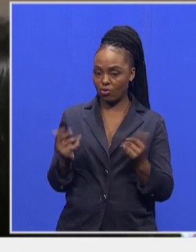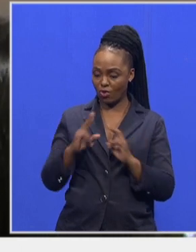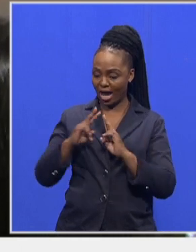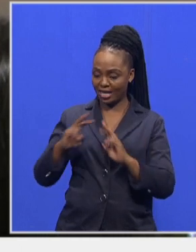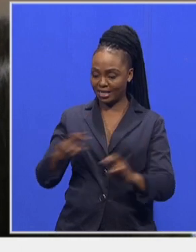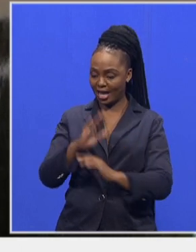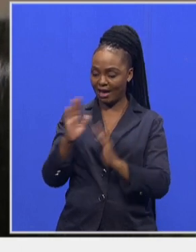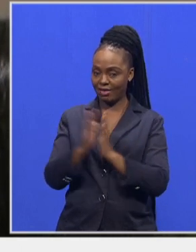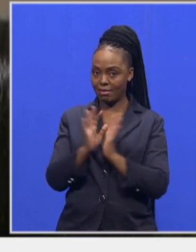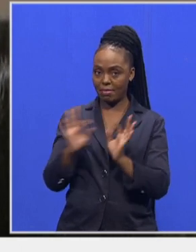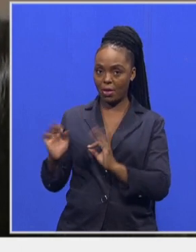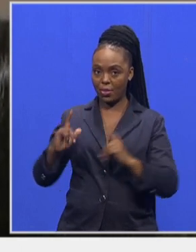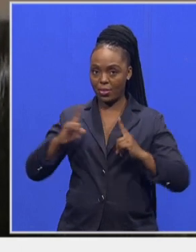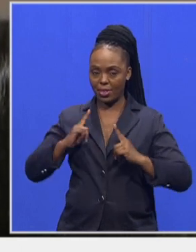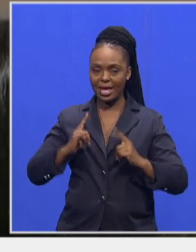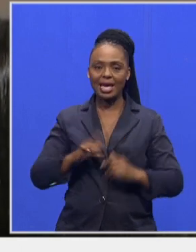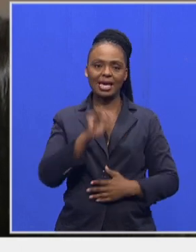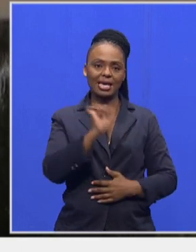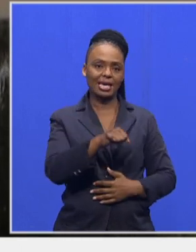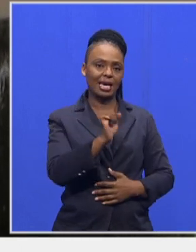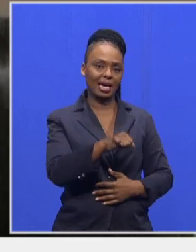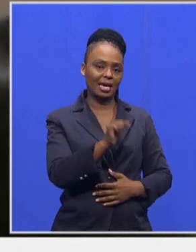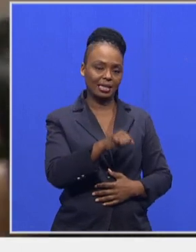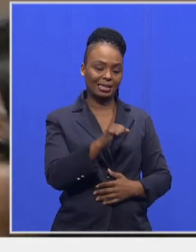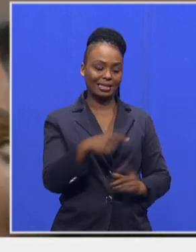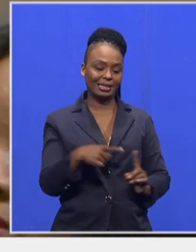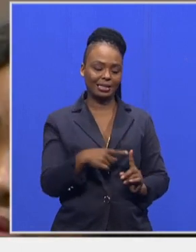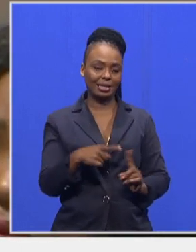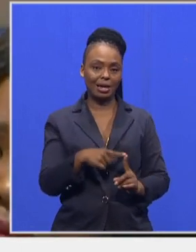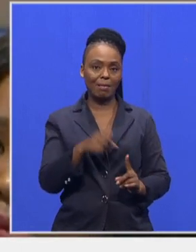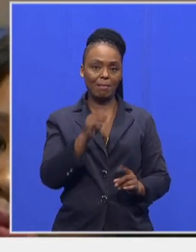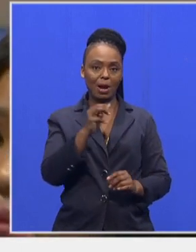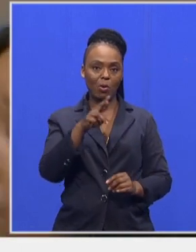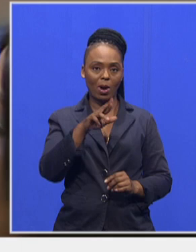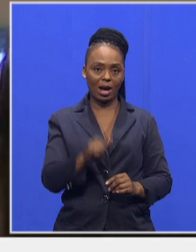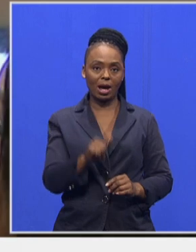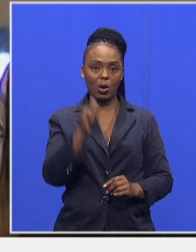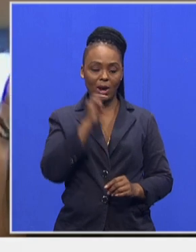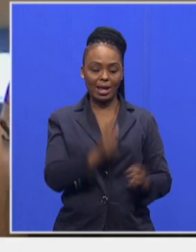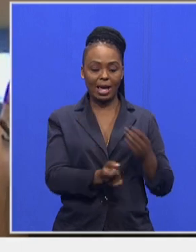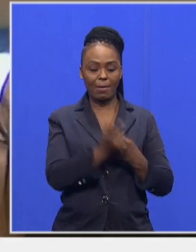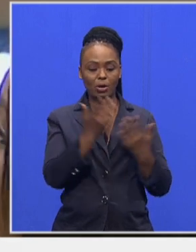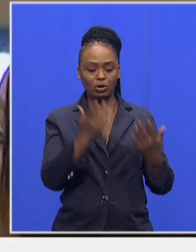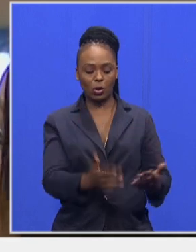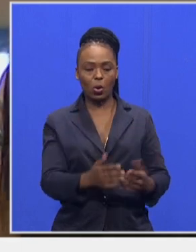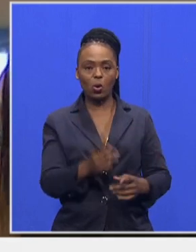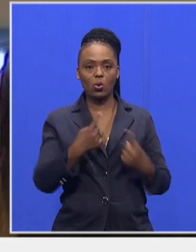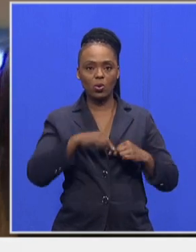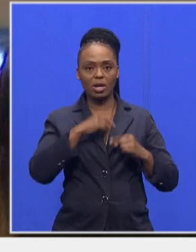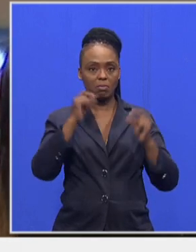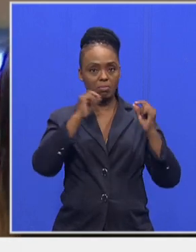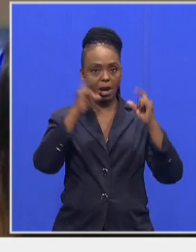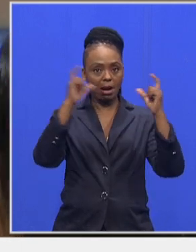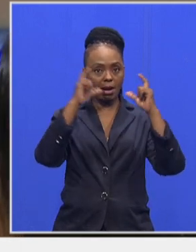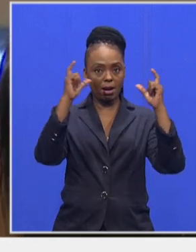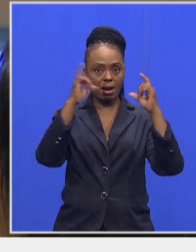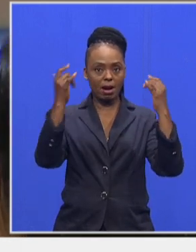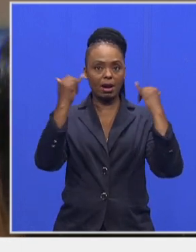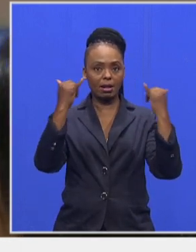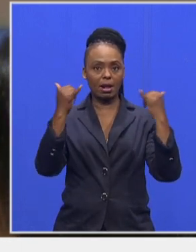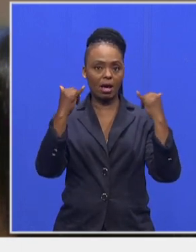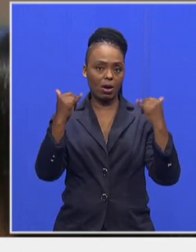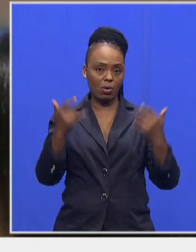Yes, Makwarela saga was an eye-opener. What we did, we have spoken to all coalition